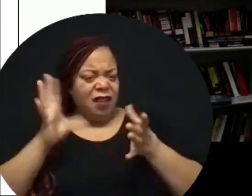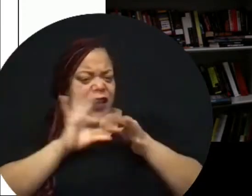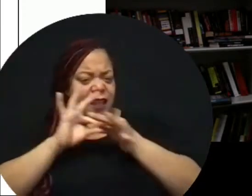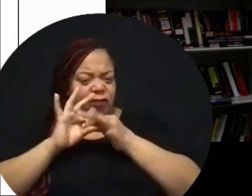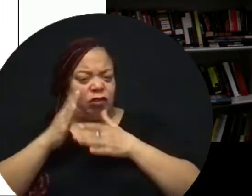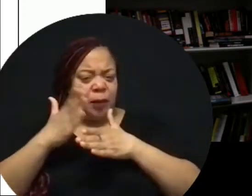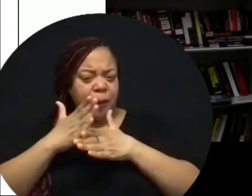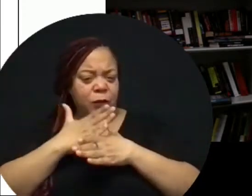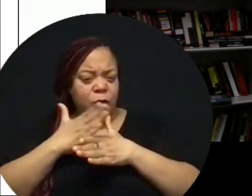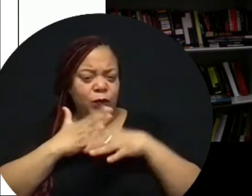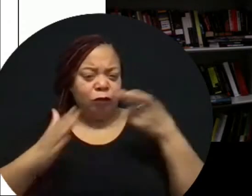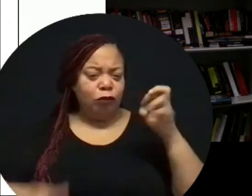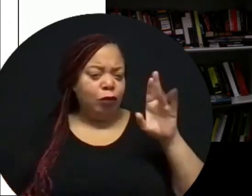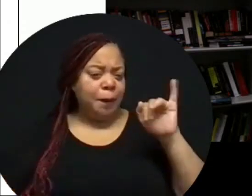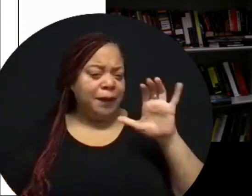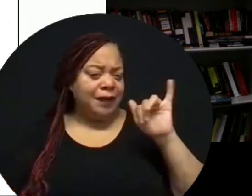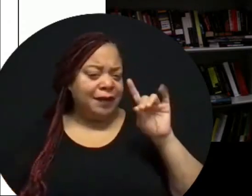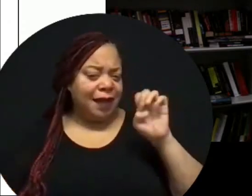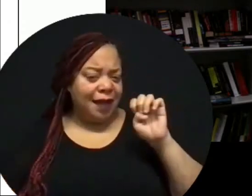the same kind of